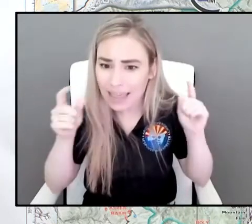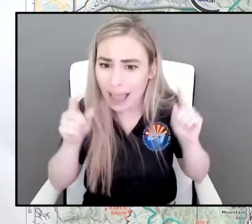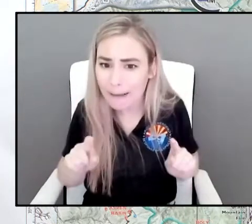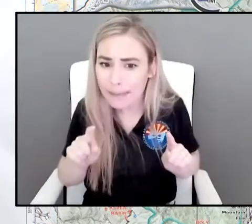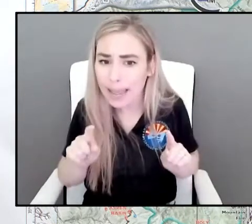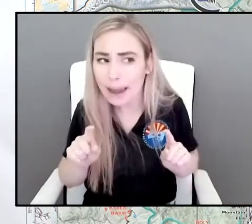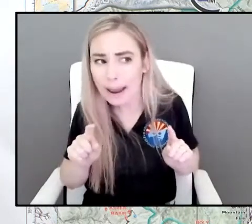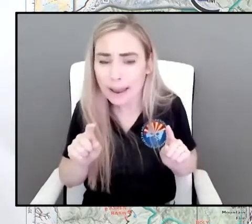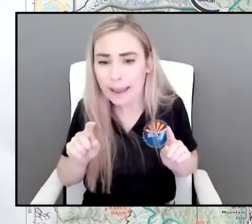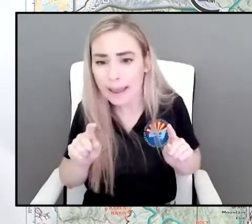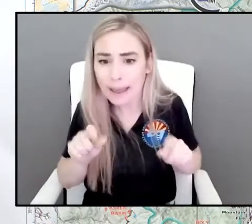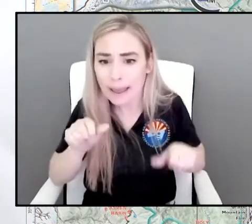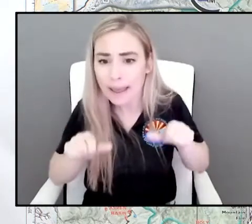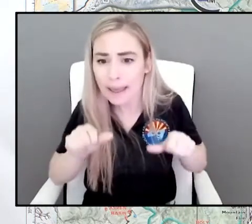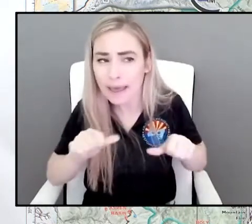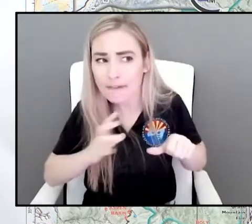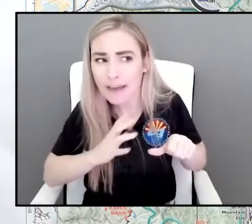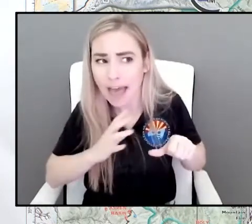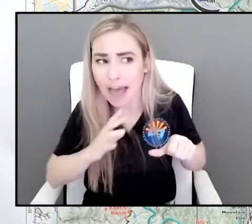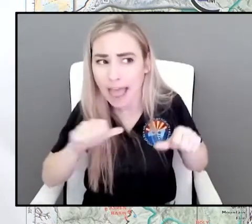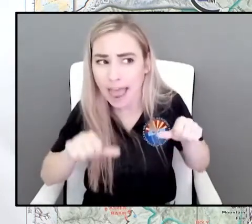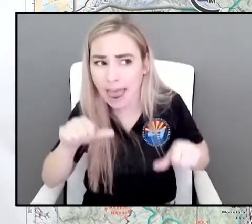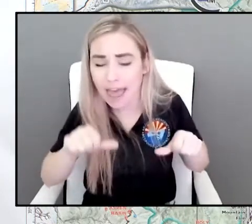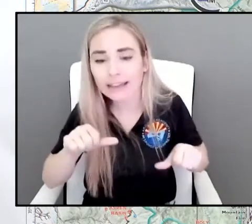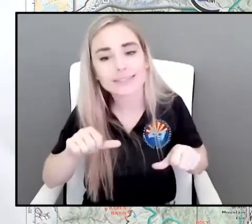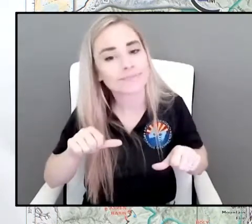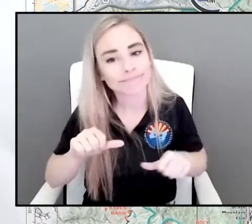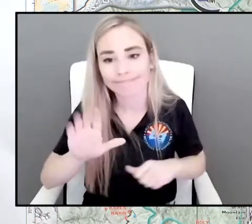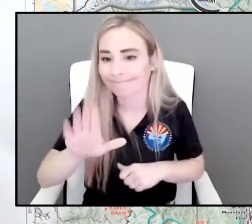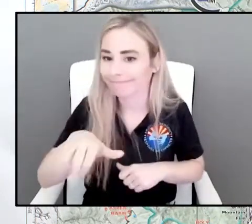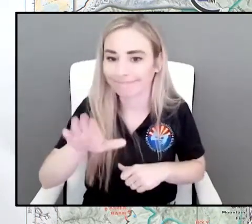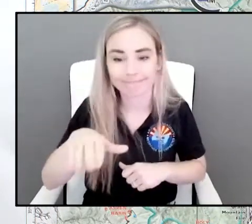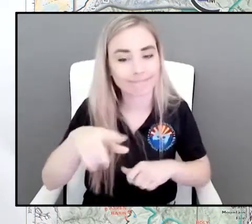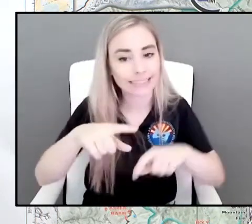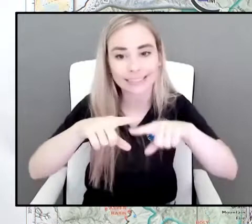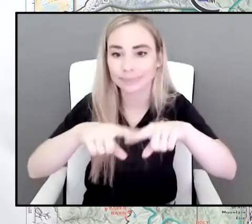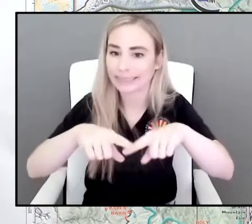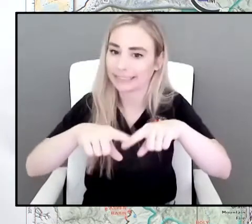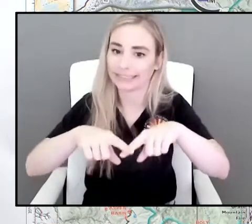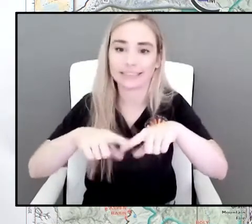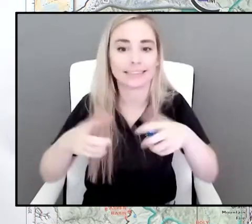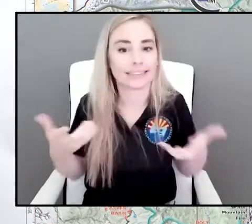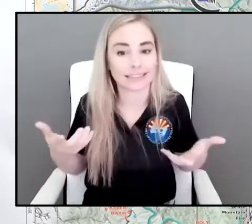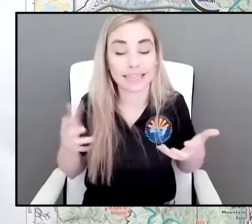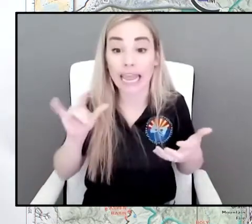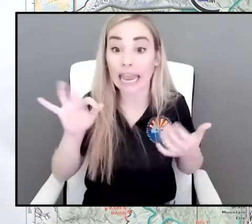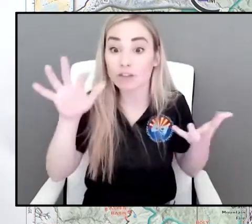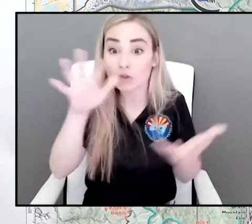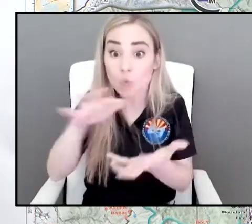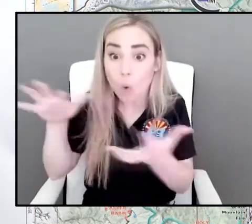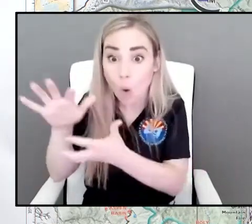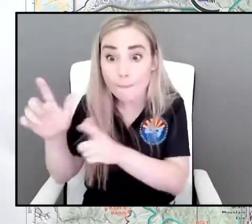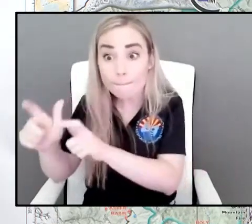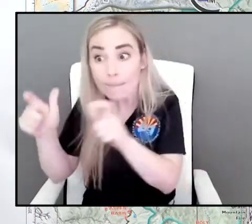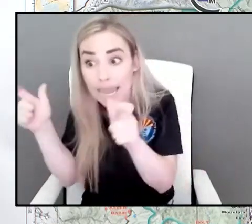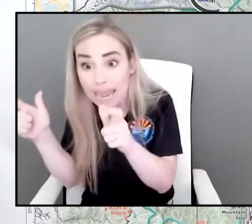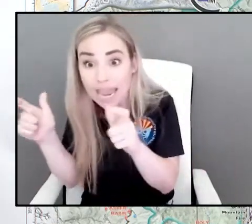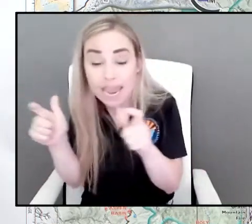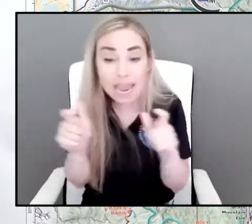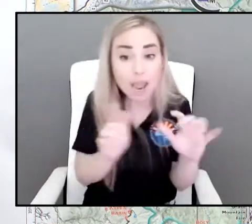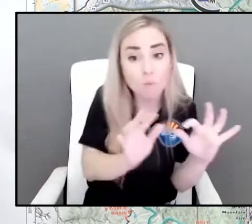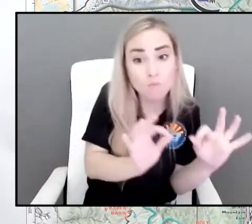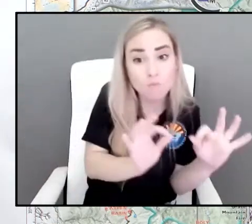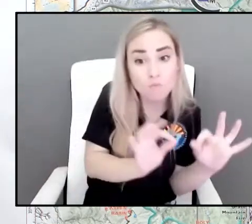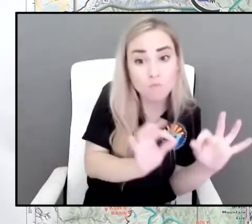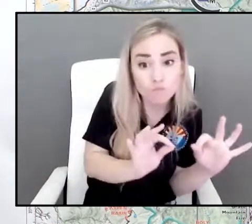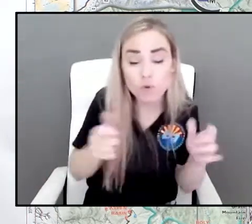fine. But the fact is, it depends on the intensity of that storm. So when we saw rain, for example,